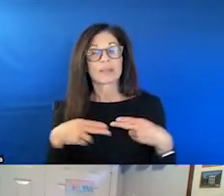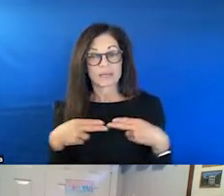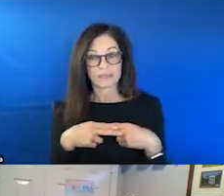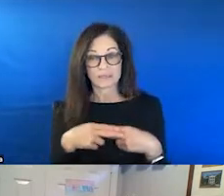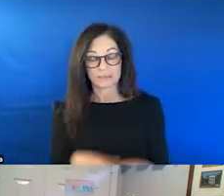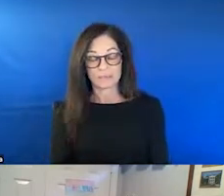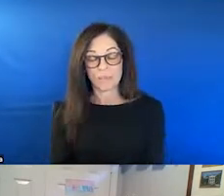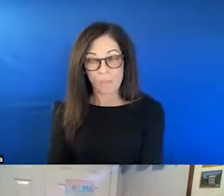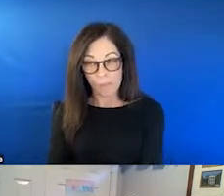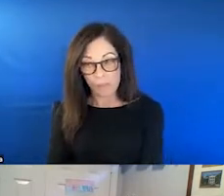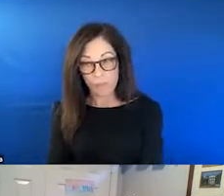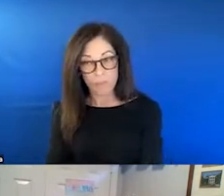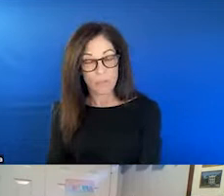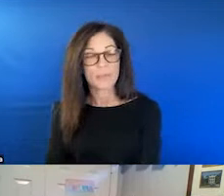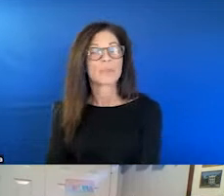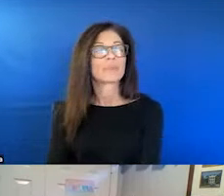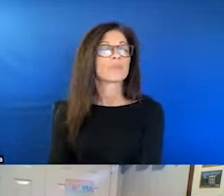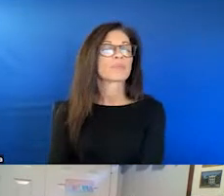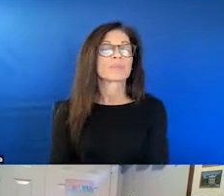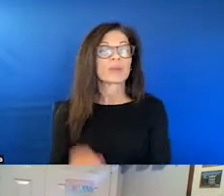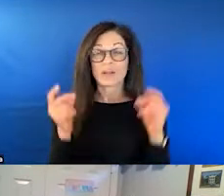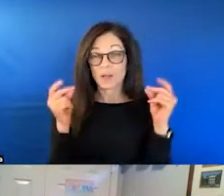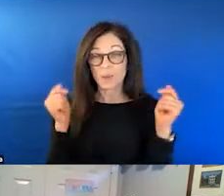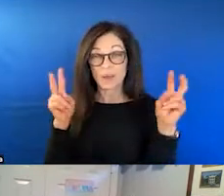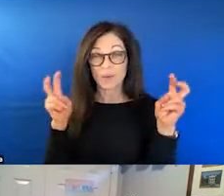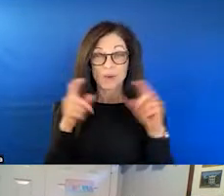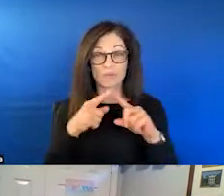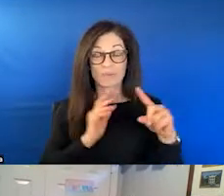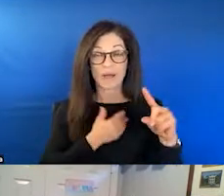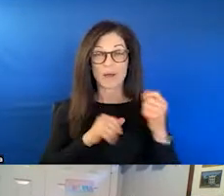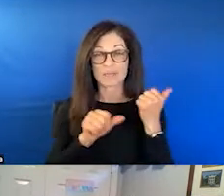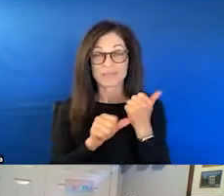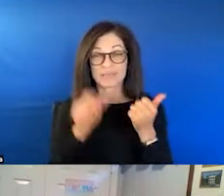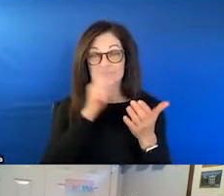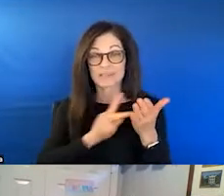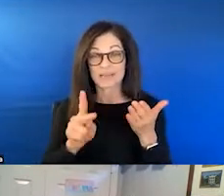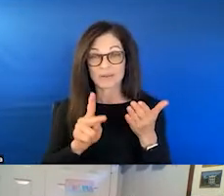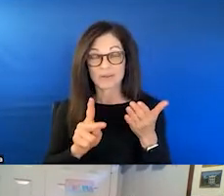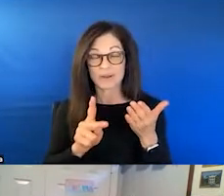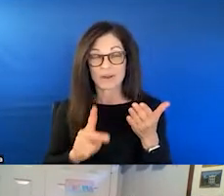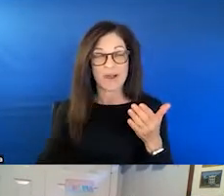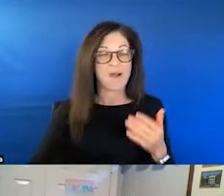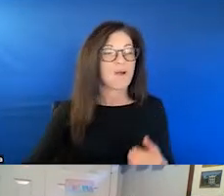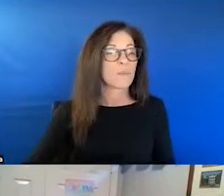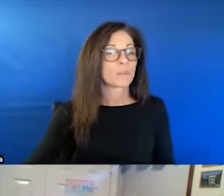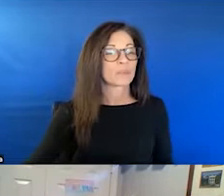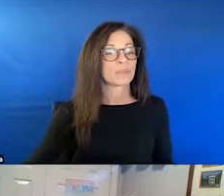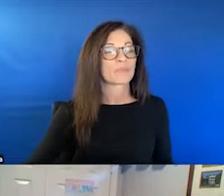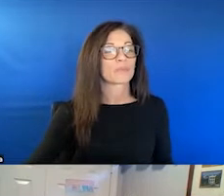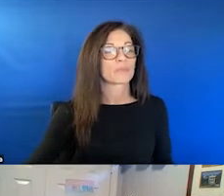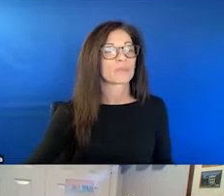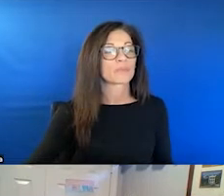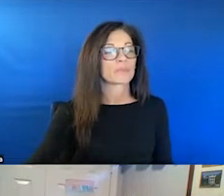And I just want to give you this real quick quote from our Assistant Secretary, Dr. Delphin Whitman. The U.S. is